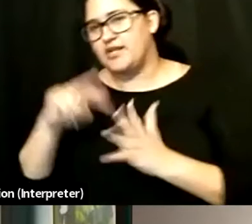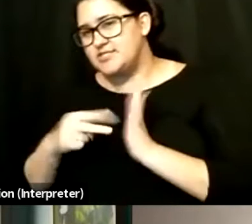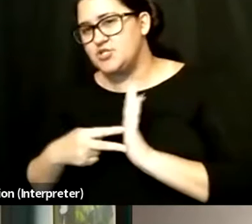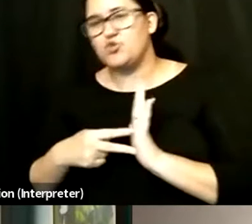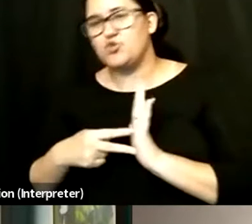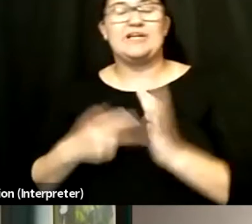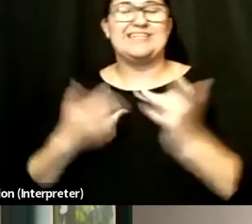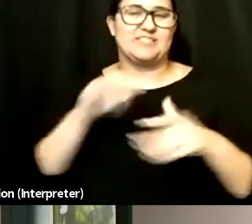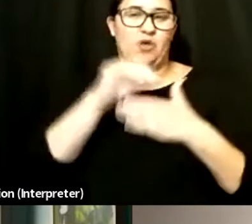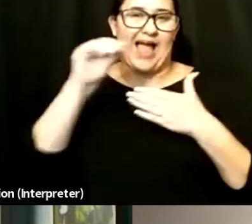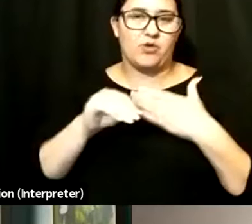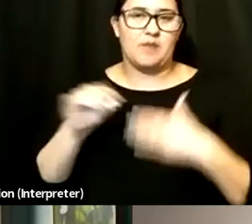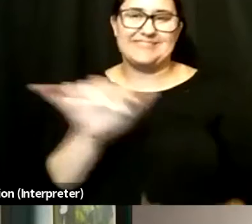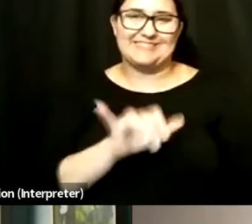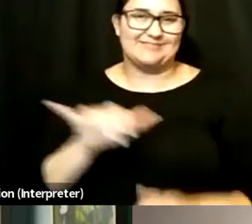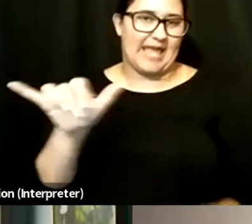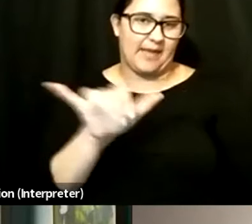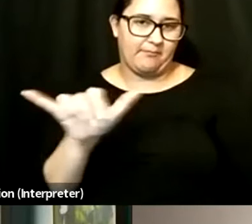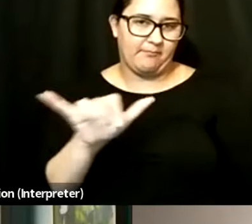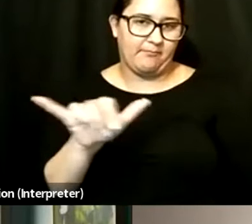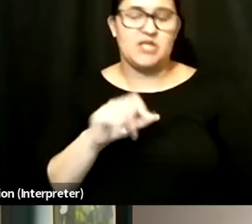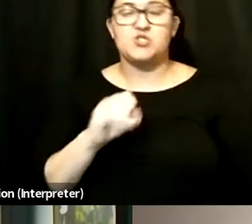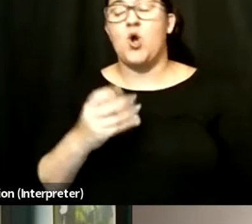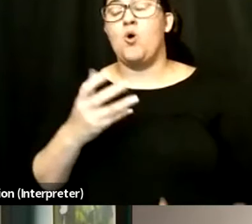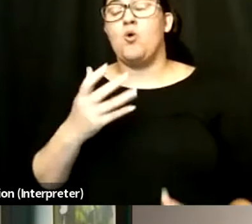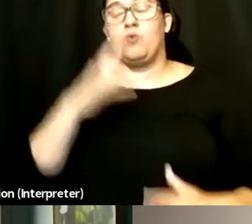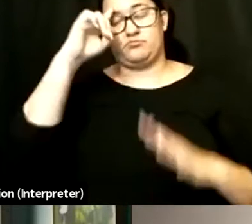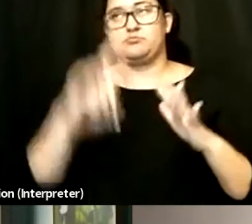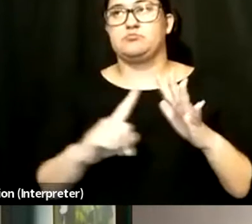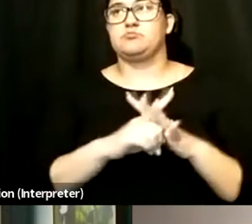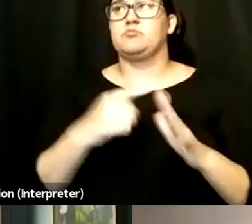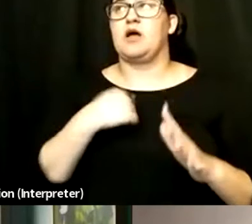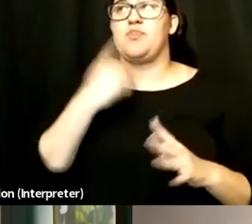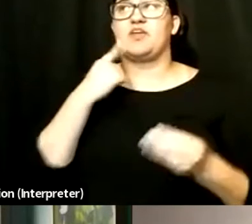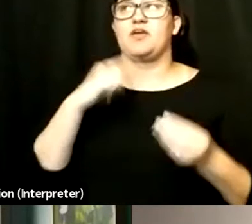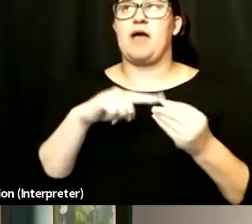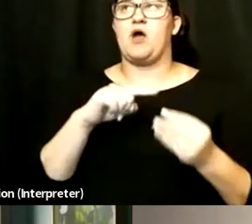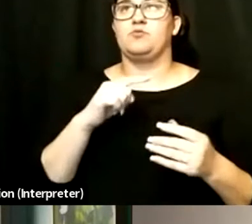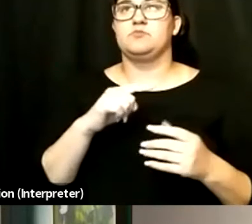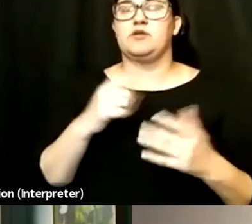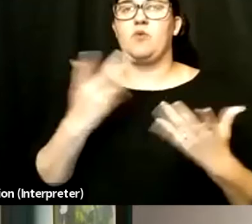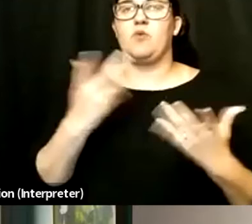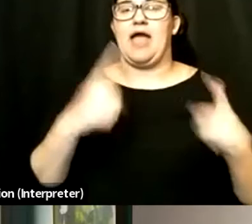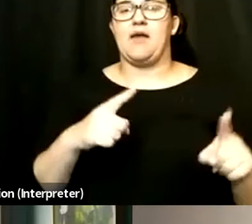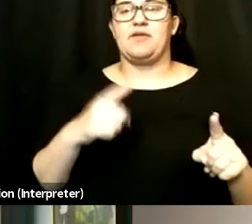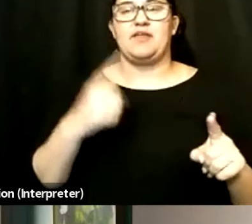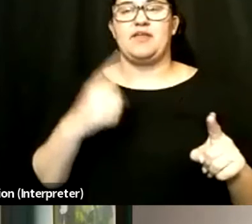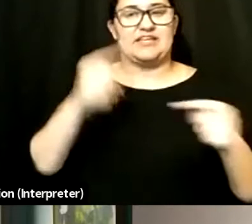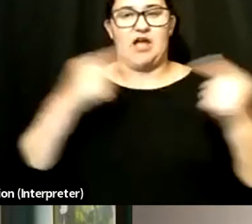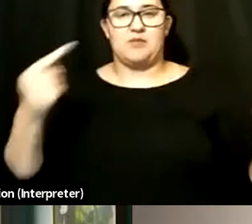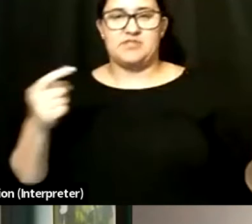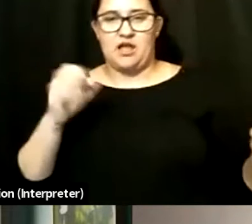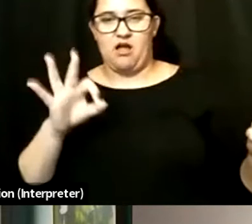same. And I mean, what came to mind when I was trying to think of an incident is interesting because it's almost the flip side of Imani's, and